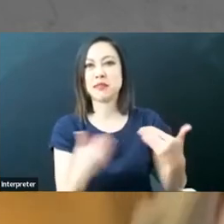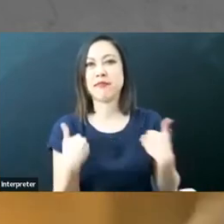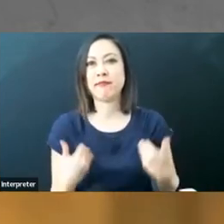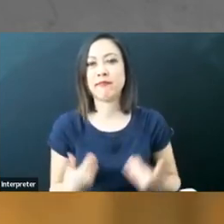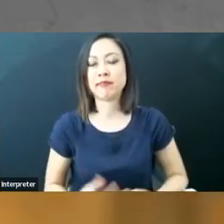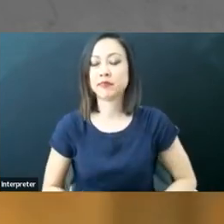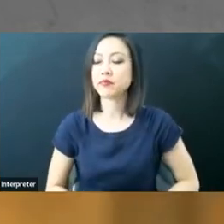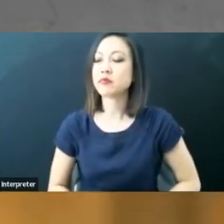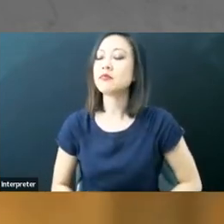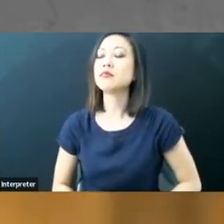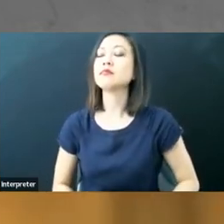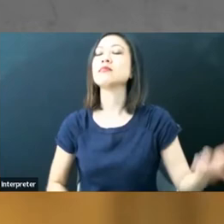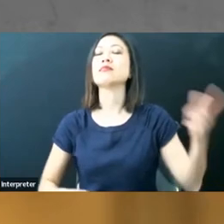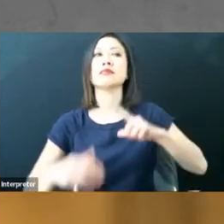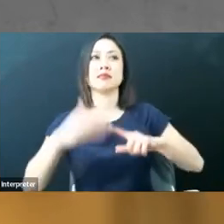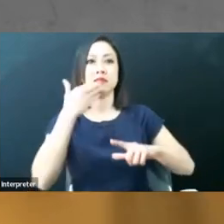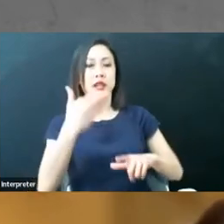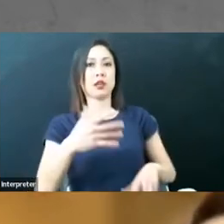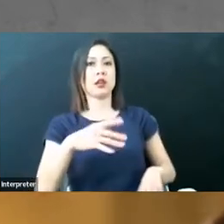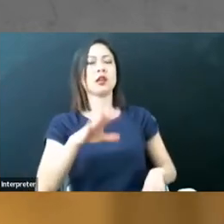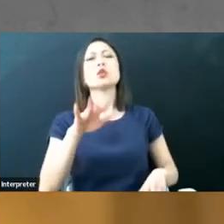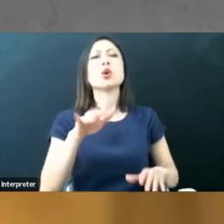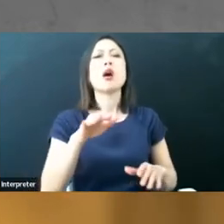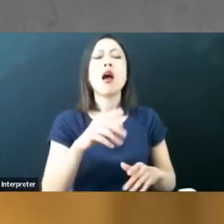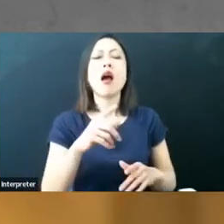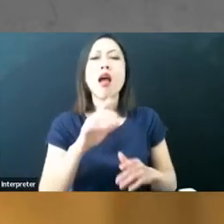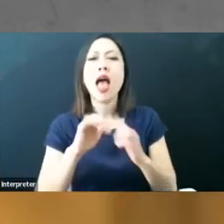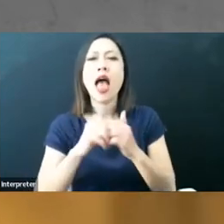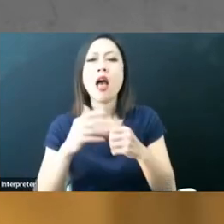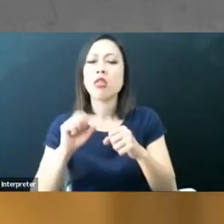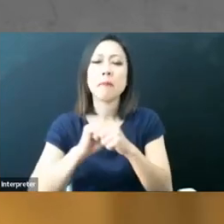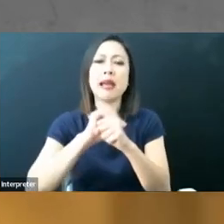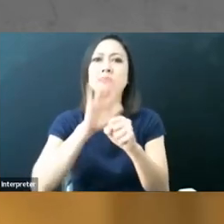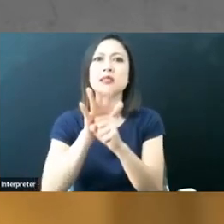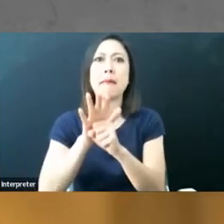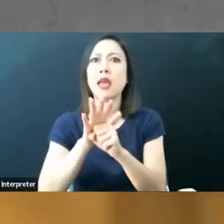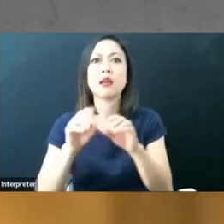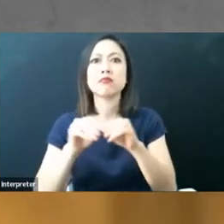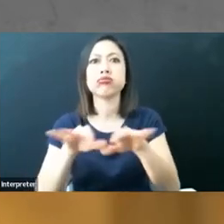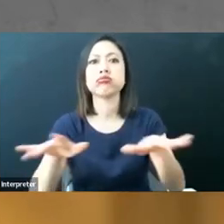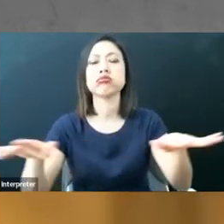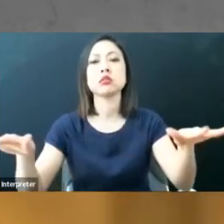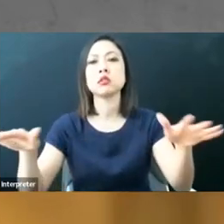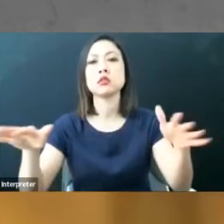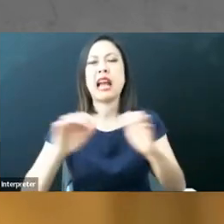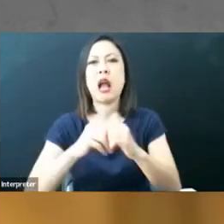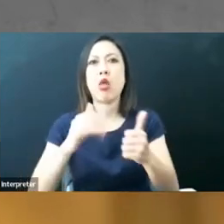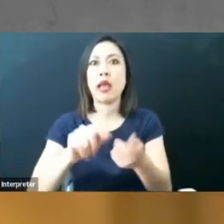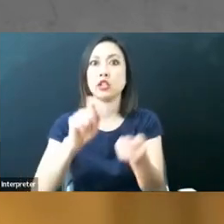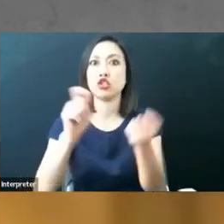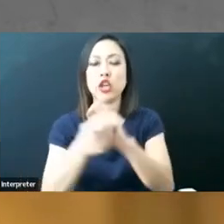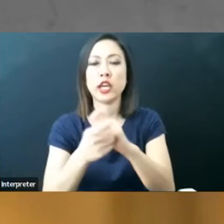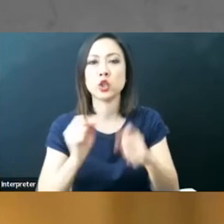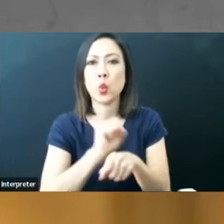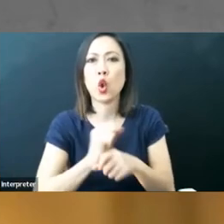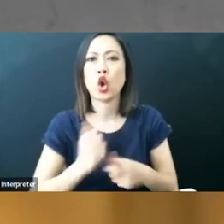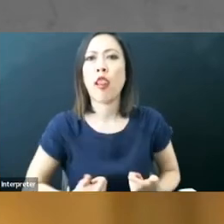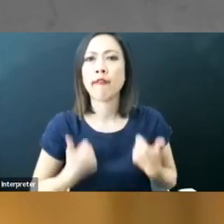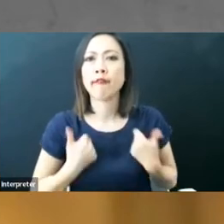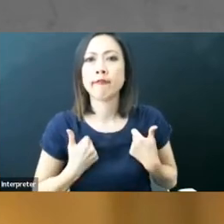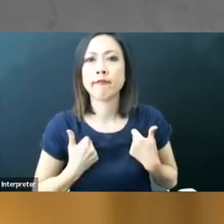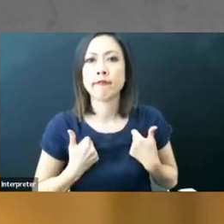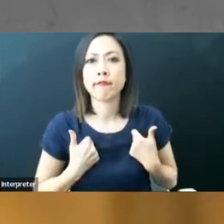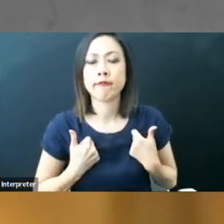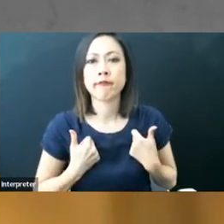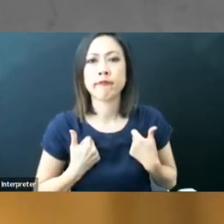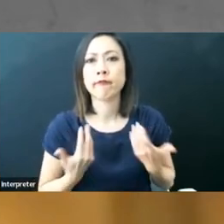the pandemic has also changed work life. And Google has, I think, quite a